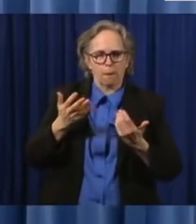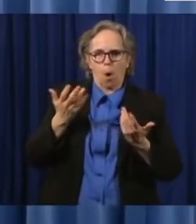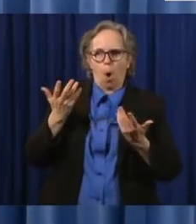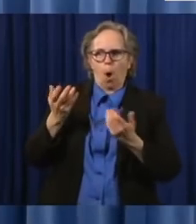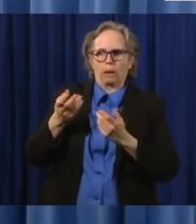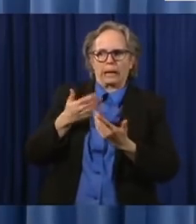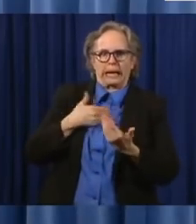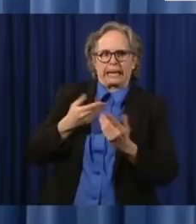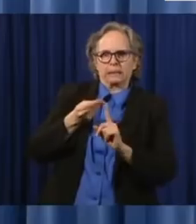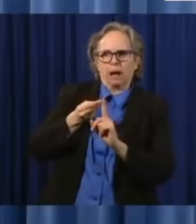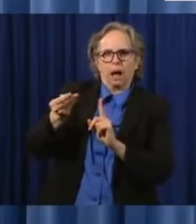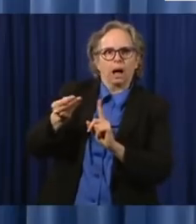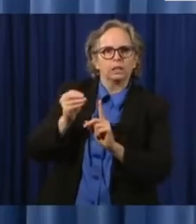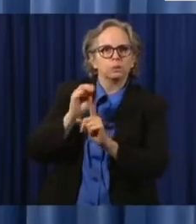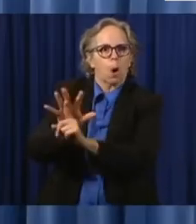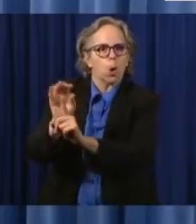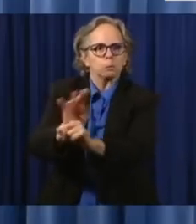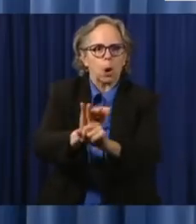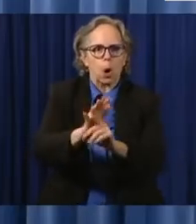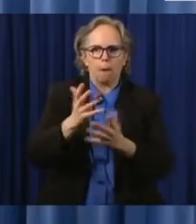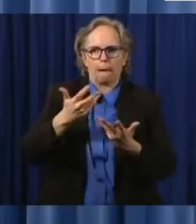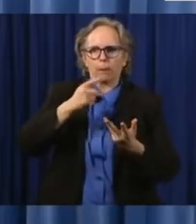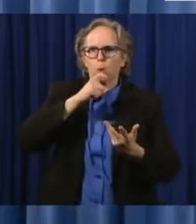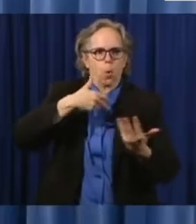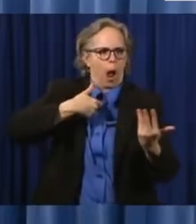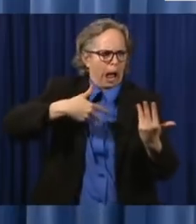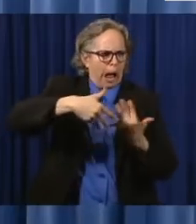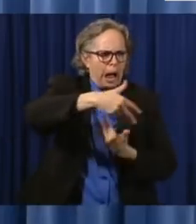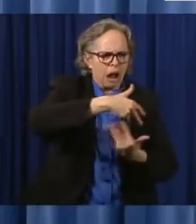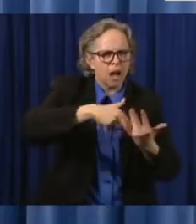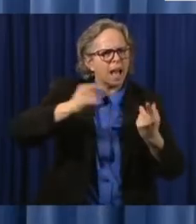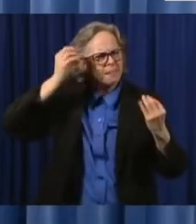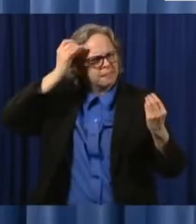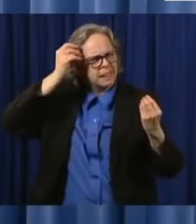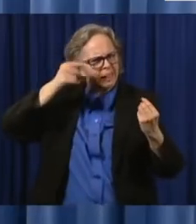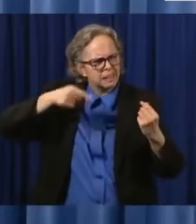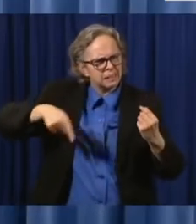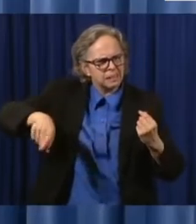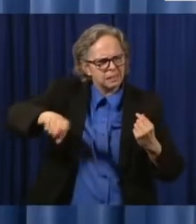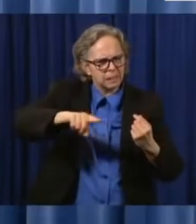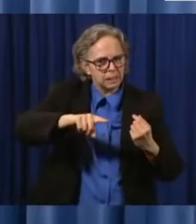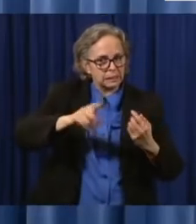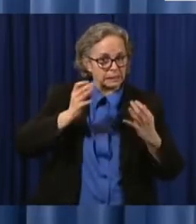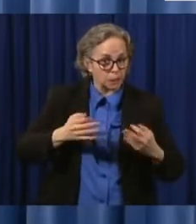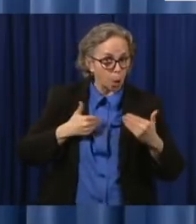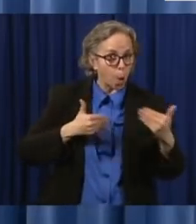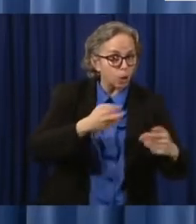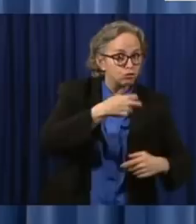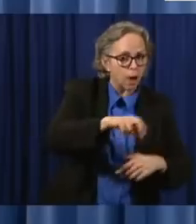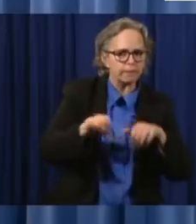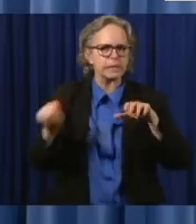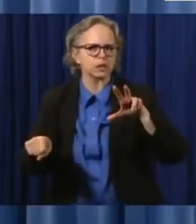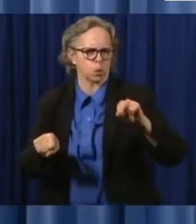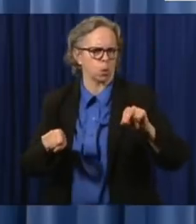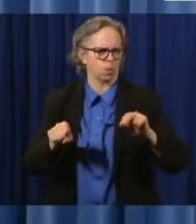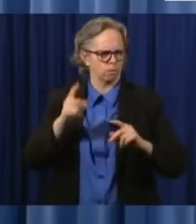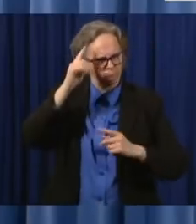they interact with when they travel. Again, these are up to each individual. We would